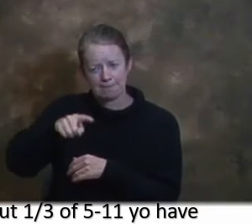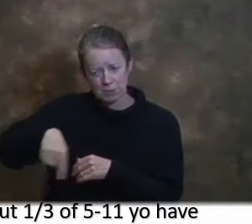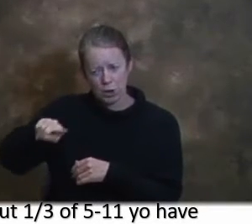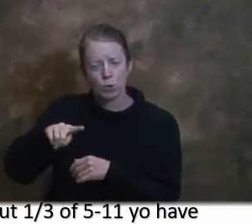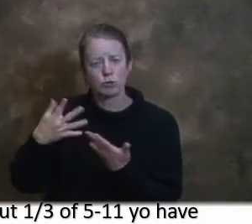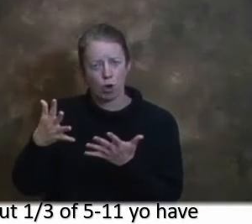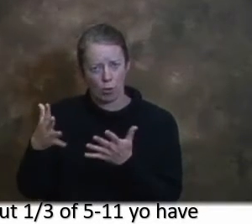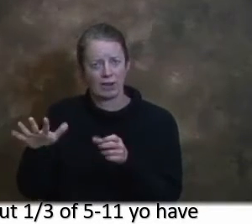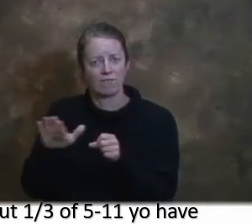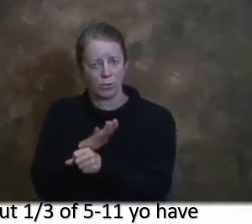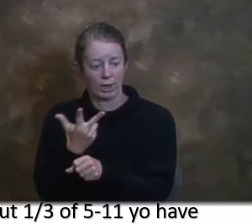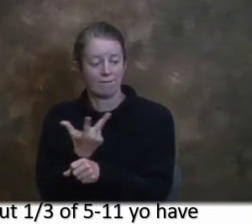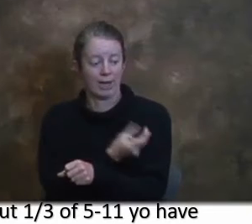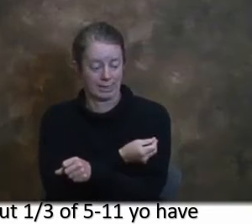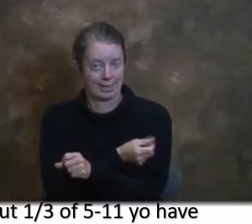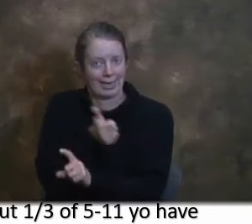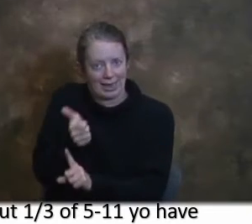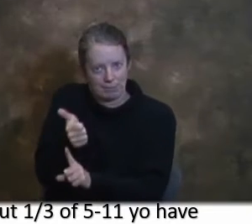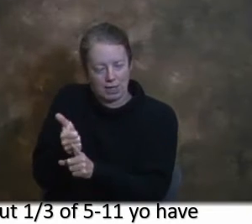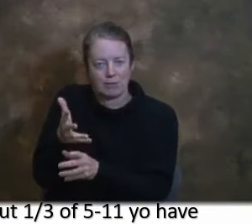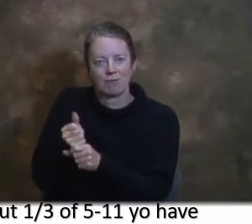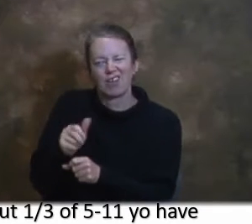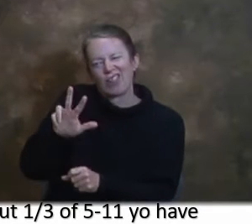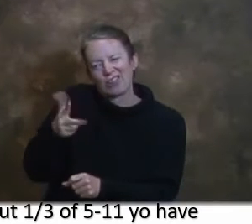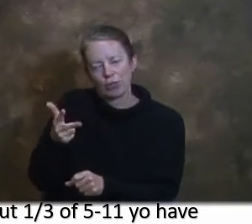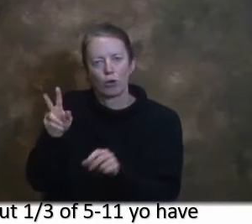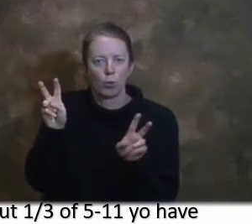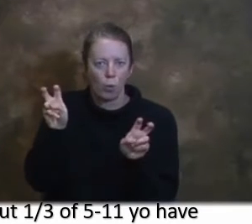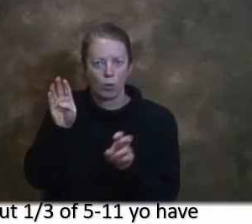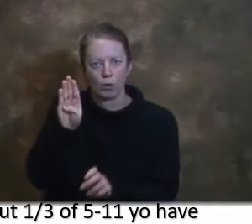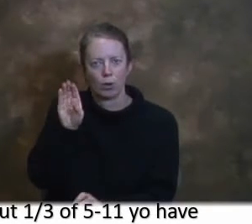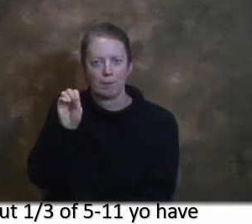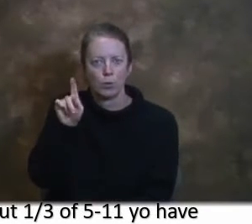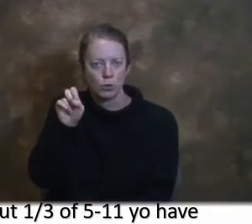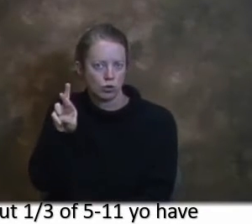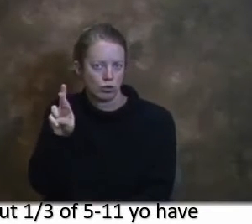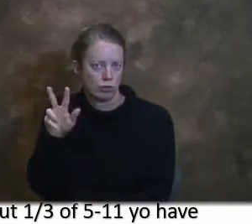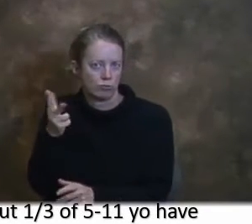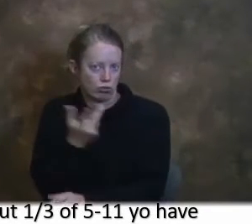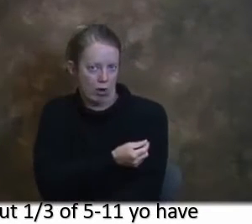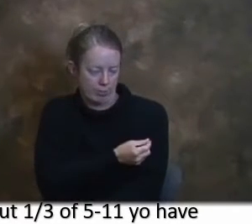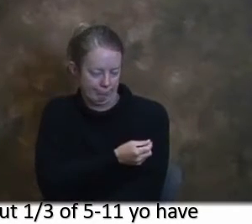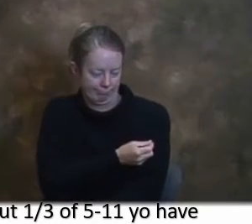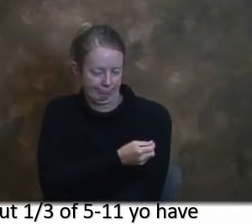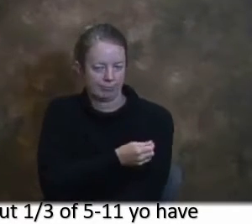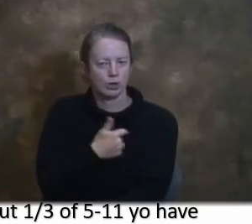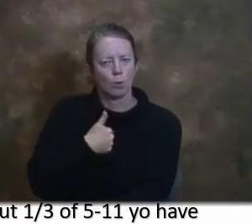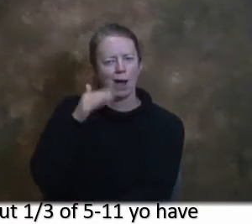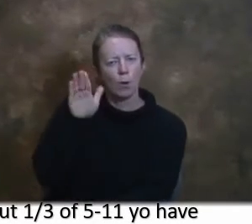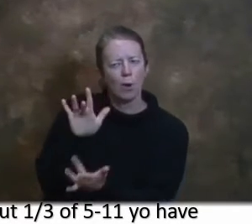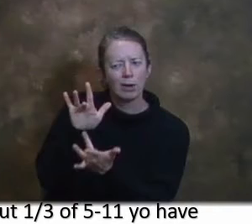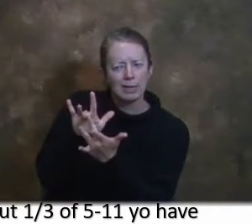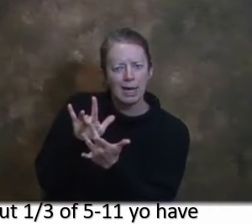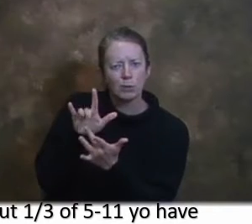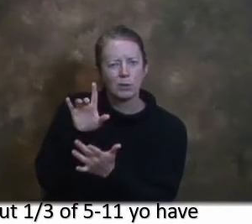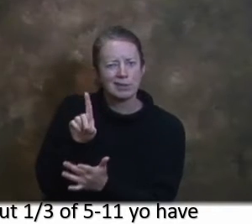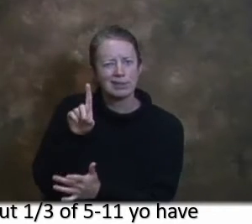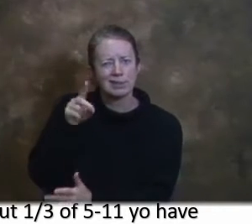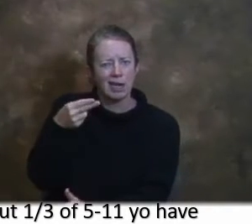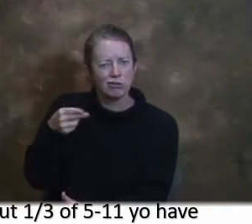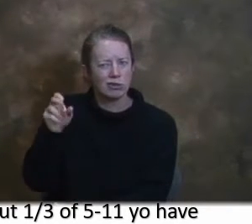those who are fully vaccinated have received a 3rd or booster dose. So I'll be able to connect with Department of Health and Human Services